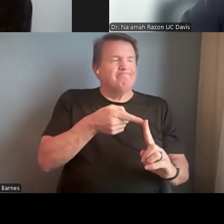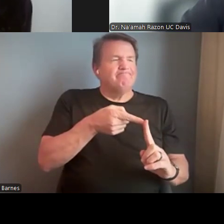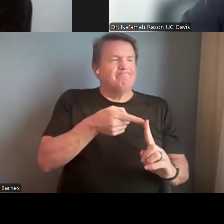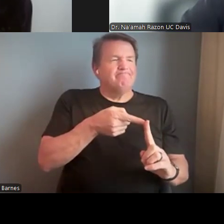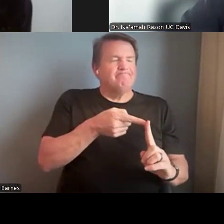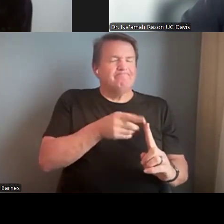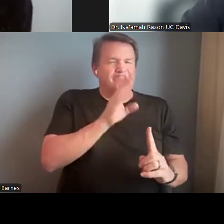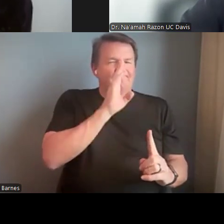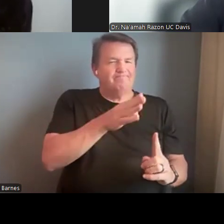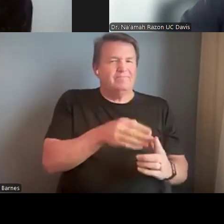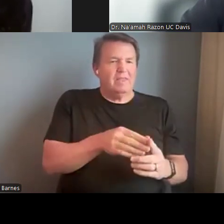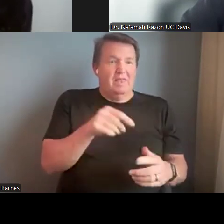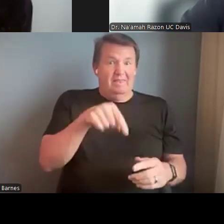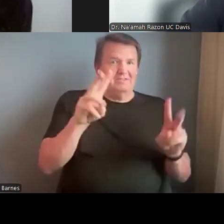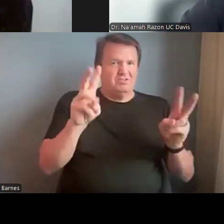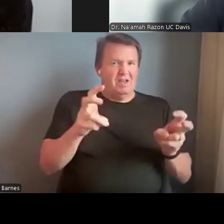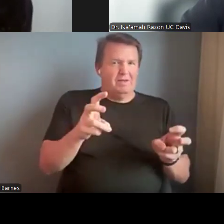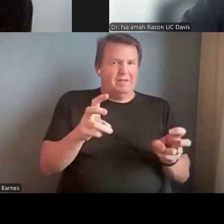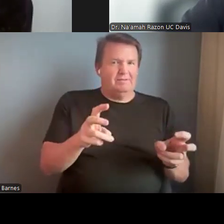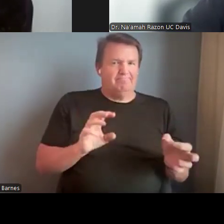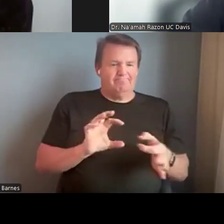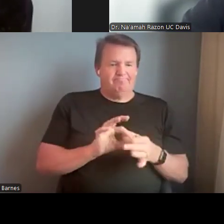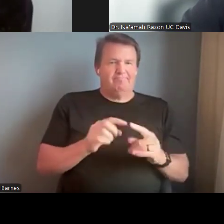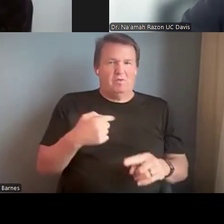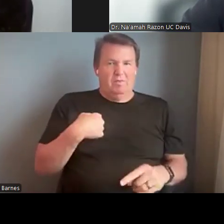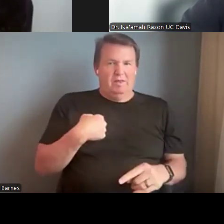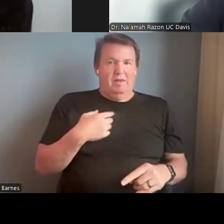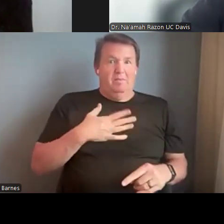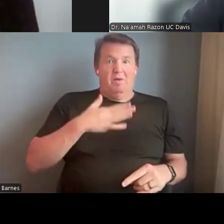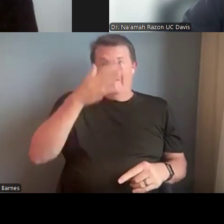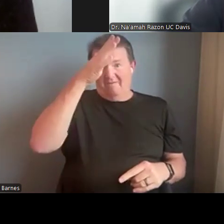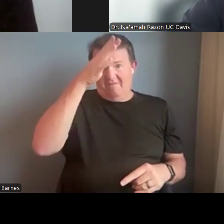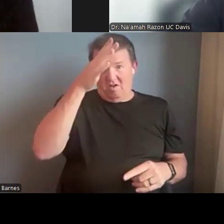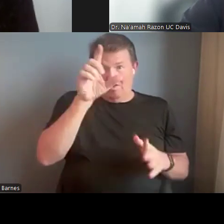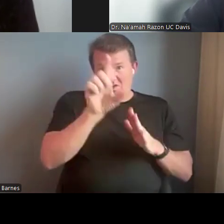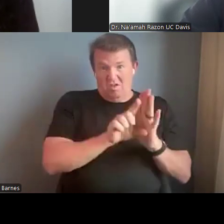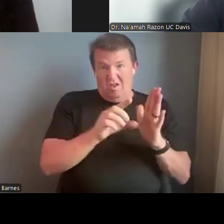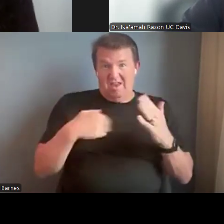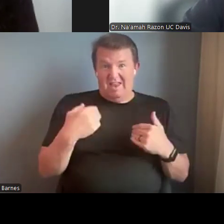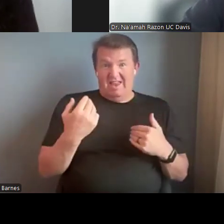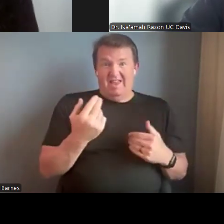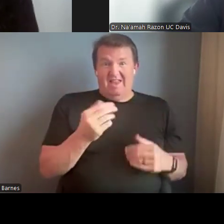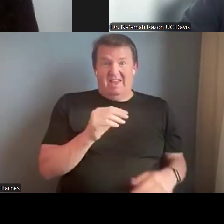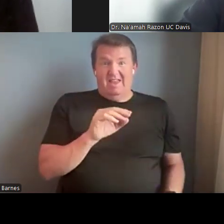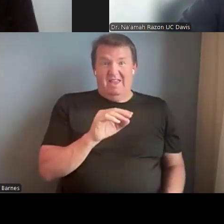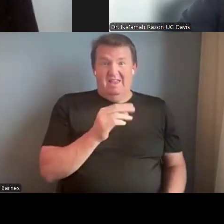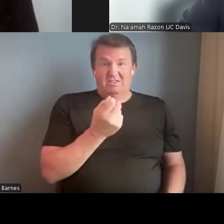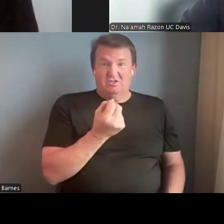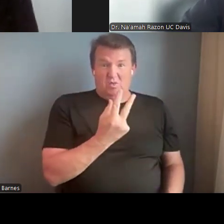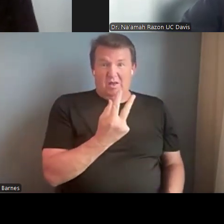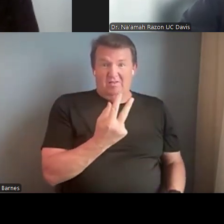to my heart. I had my father-in-law had 12 siblings. Of those 12, 10 died of